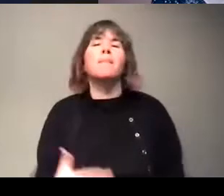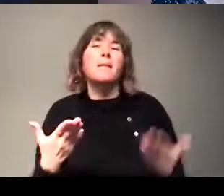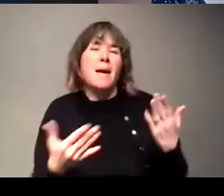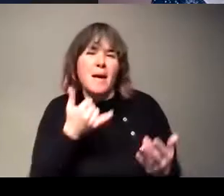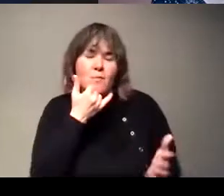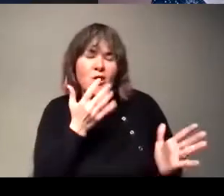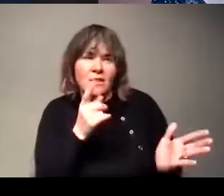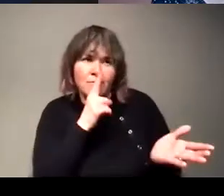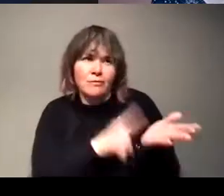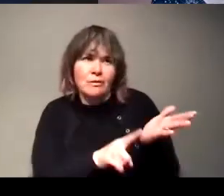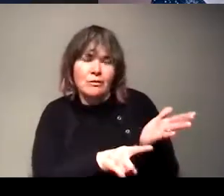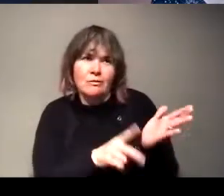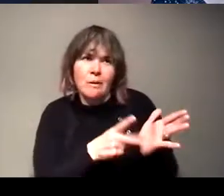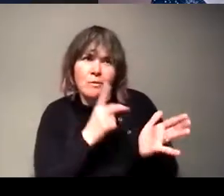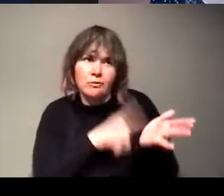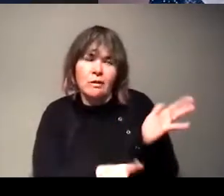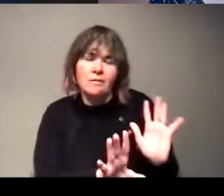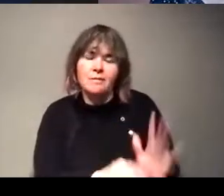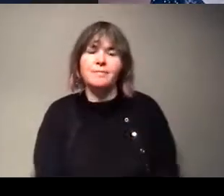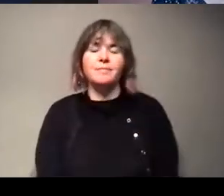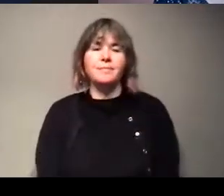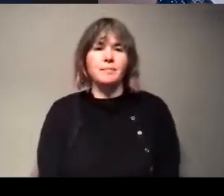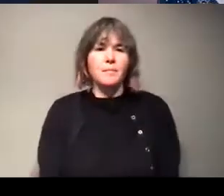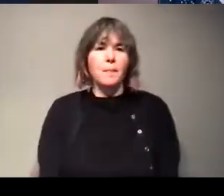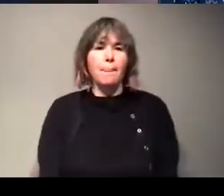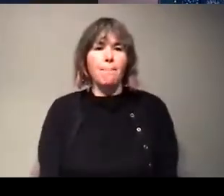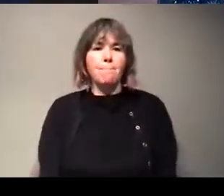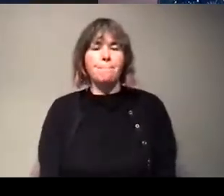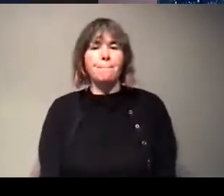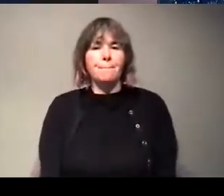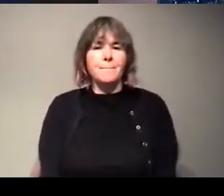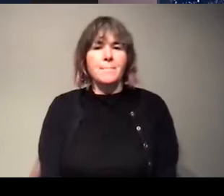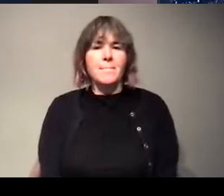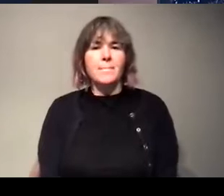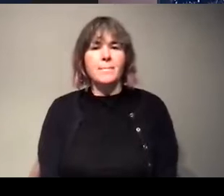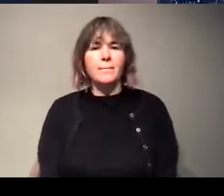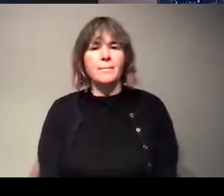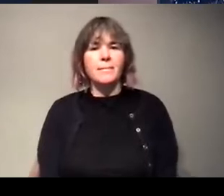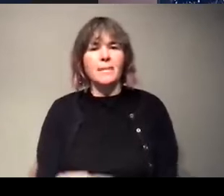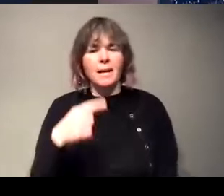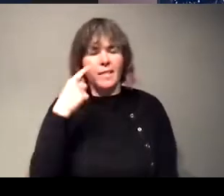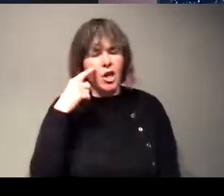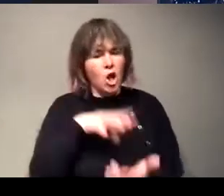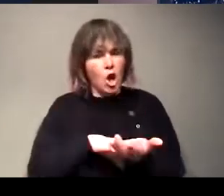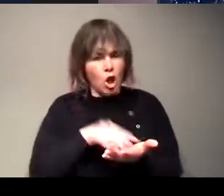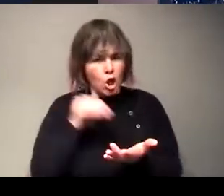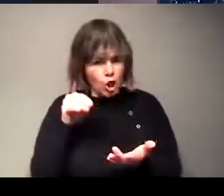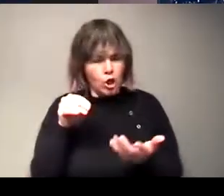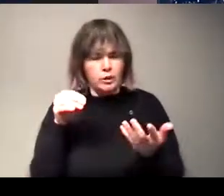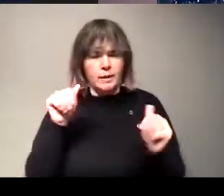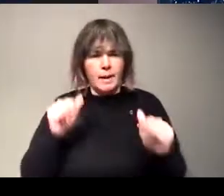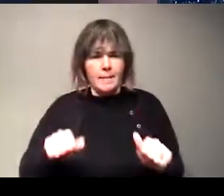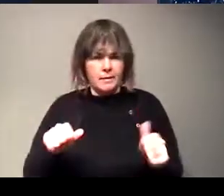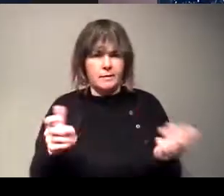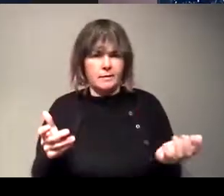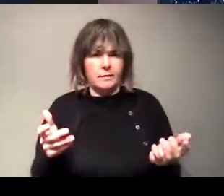that. I need to double check my fact on that, but I think it was a learned ability that Qui-Gon,